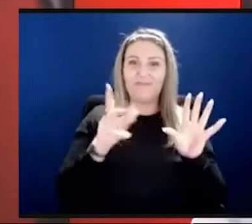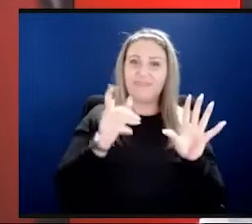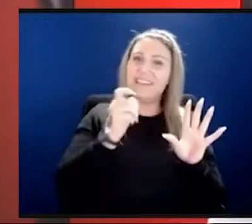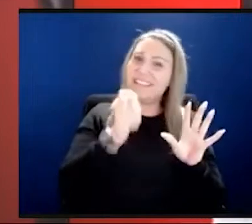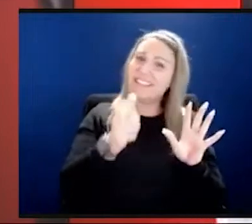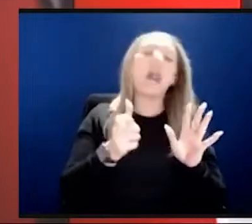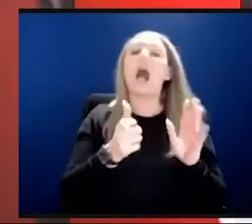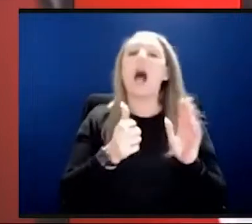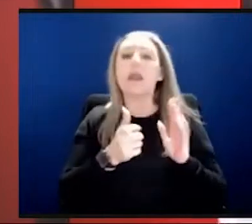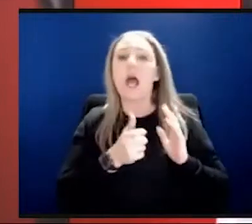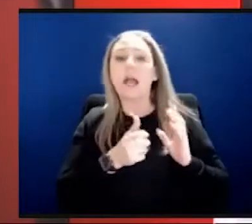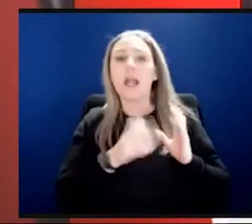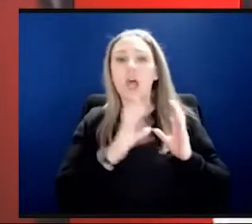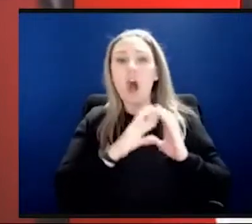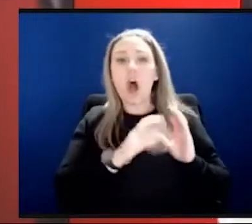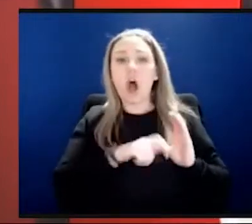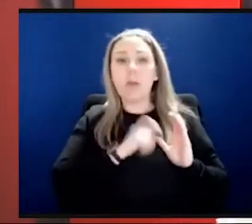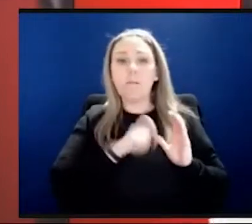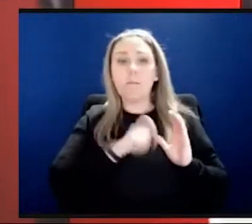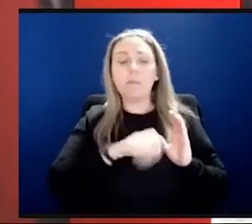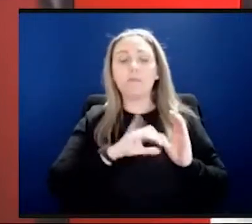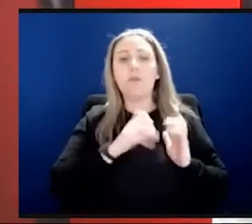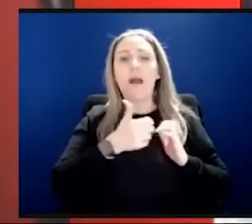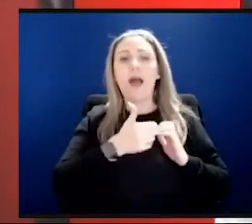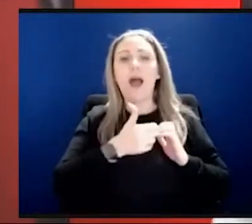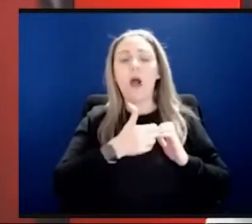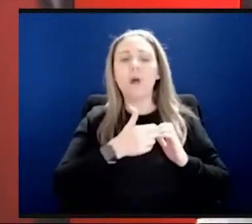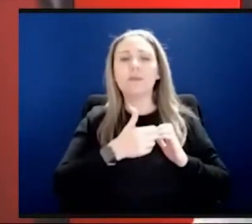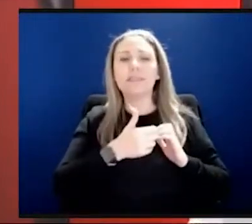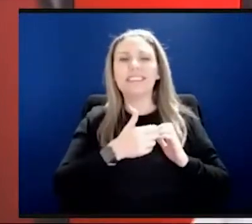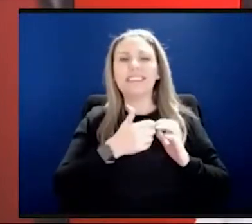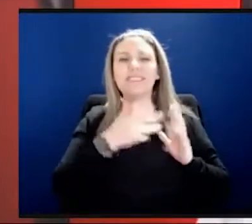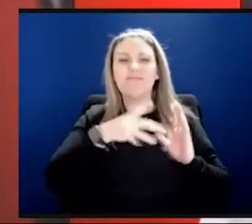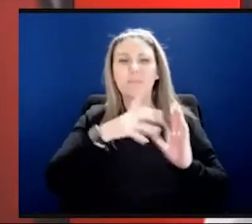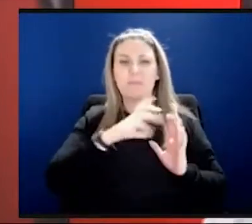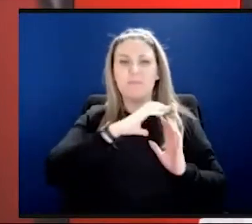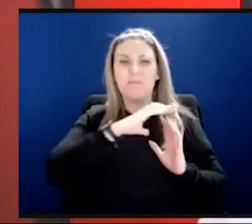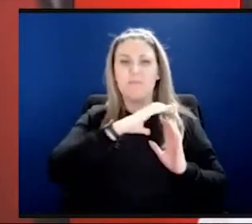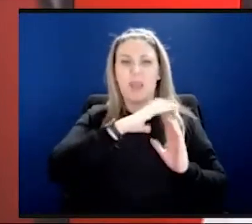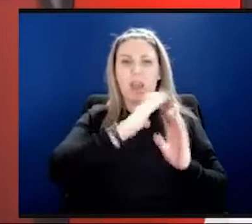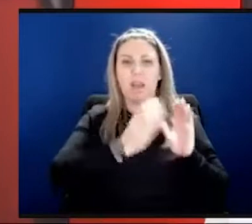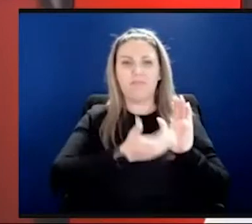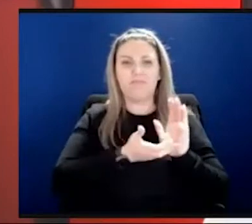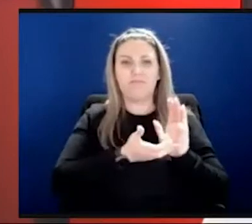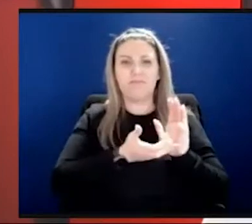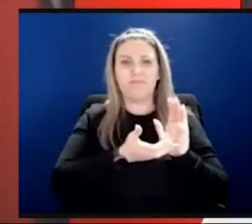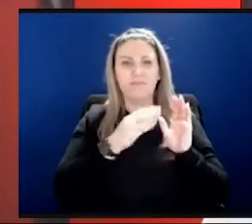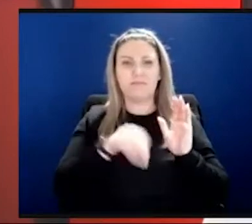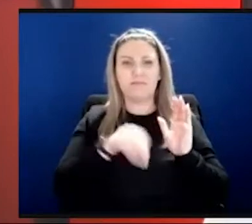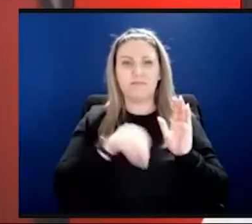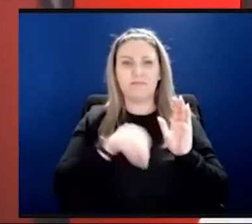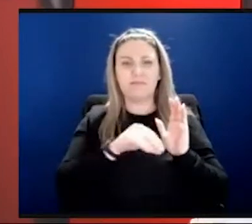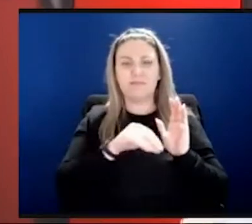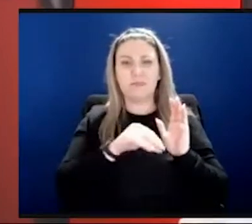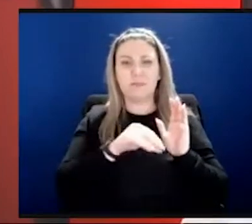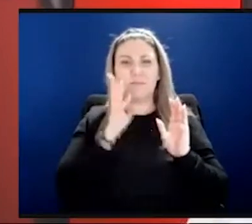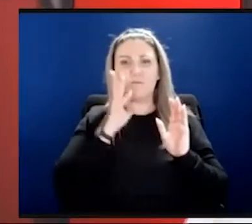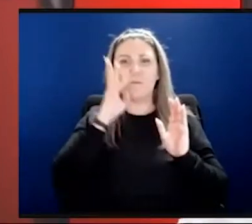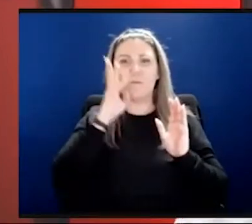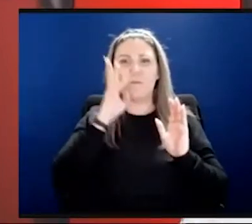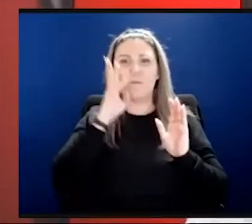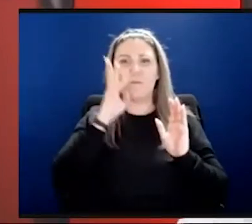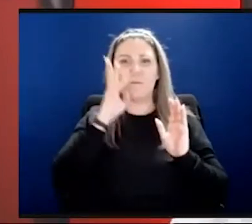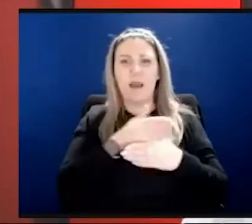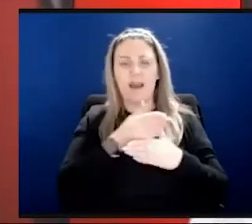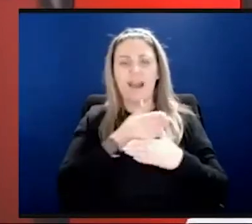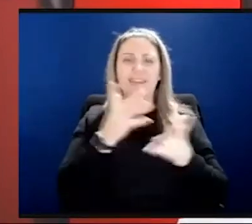It so the way it sits in our body, it kind of moved around a little bit and created a space there and everything. So it wasn't like